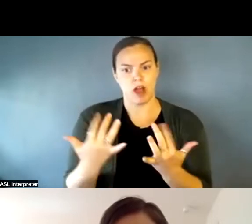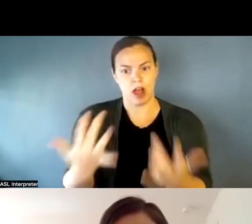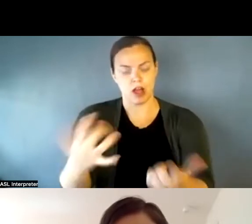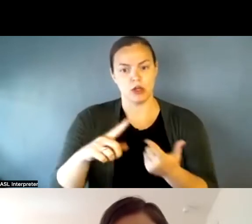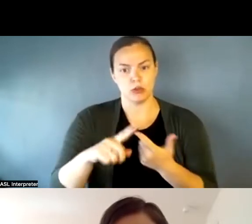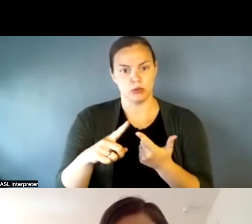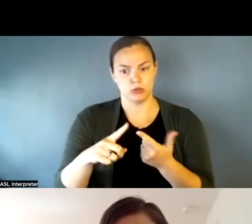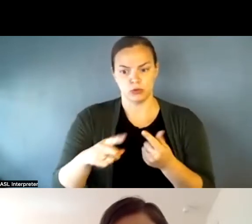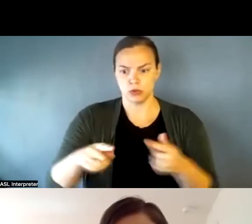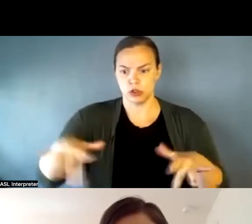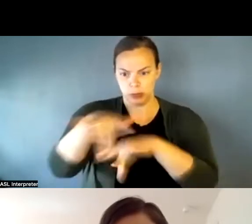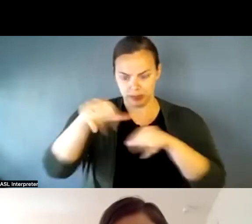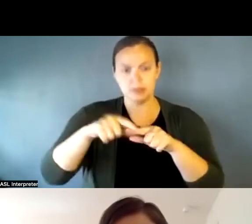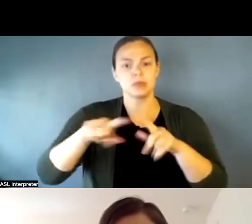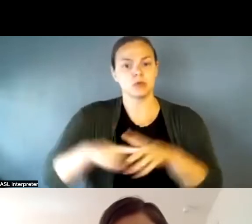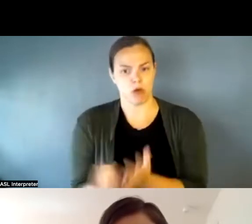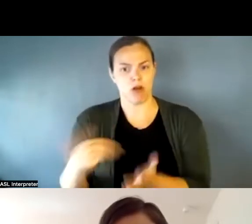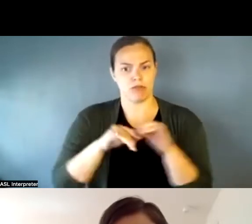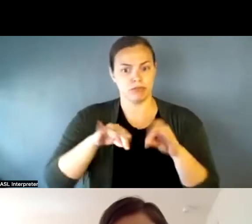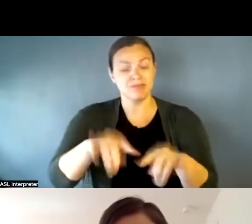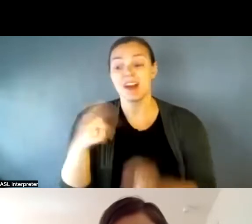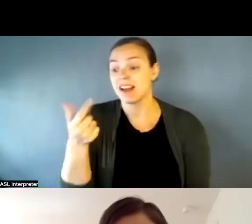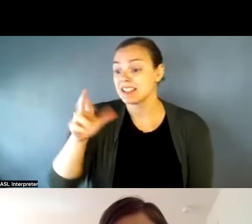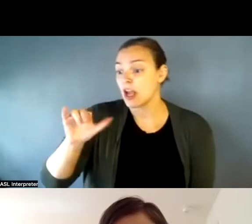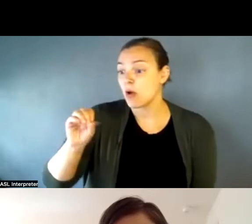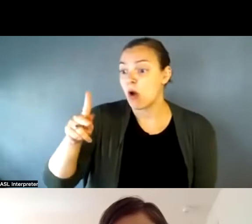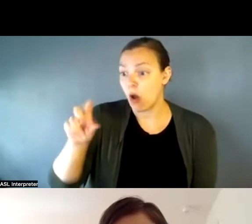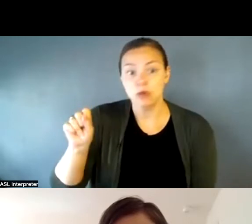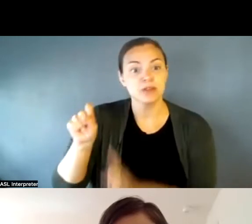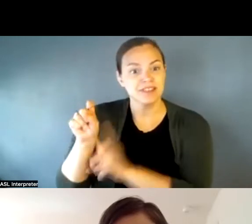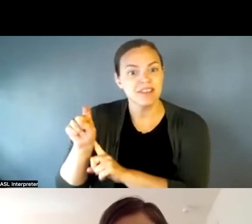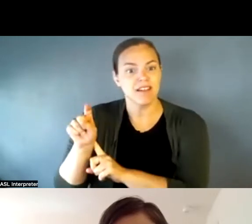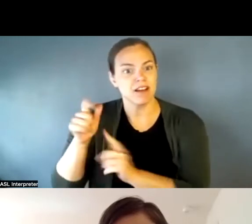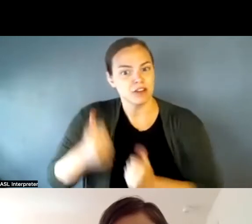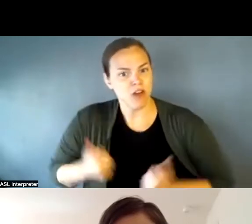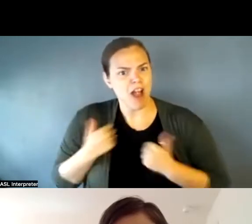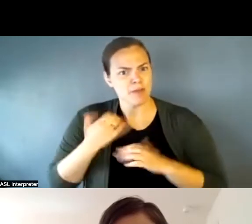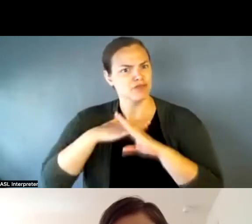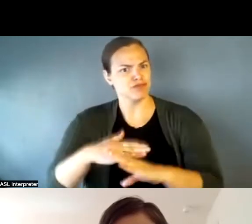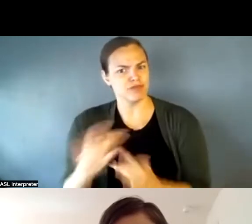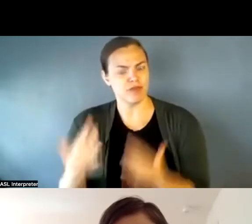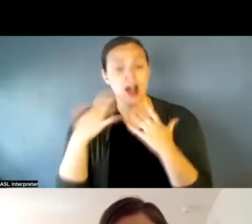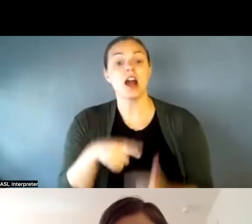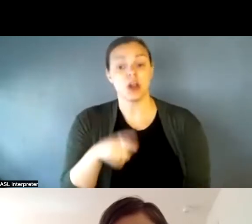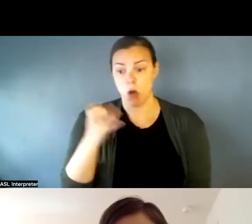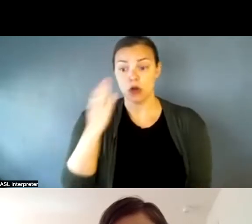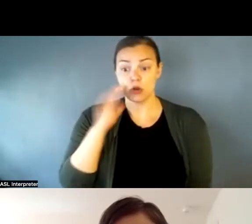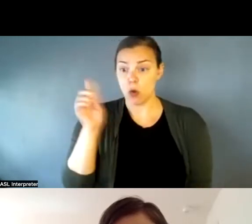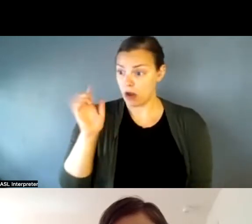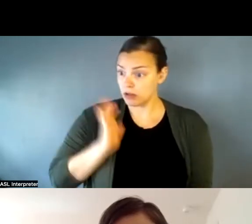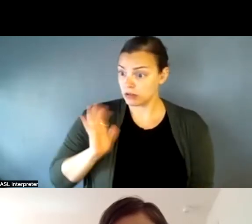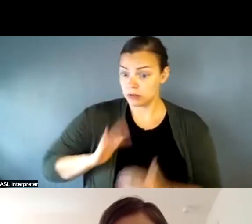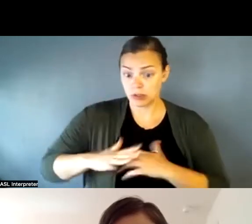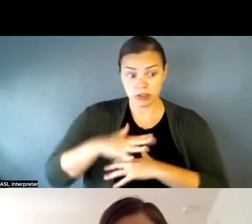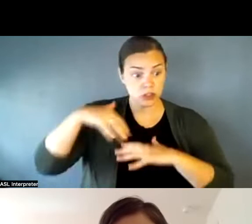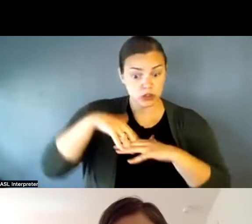survive. And so if you want to know where there was a native field, just start looking for the Gary oaks, the old Gary oaks, and